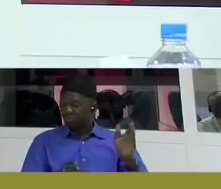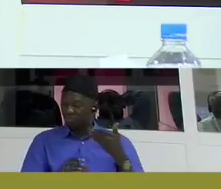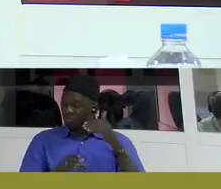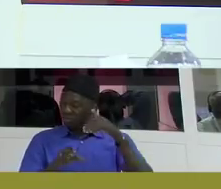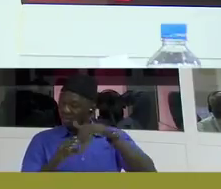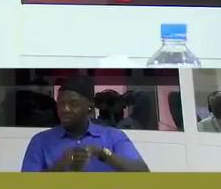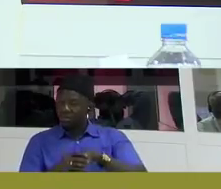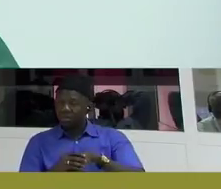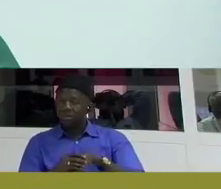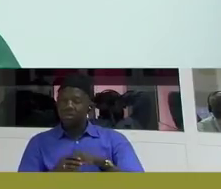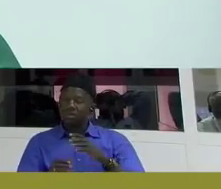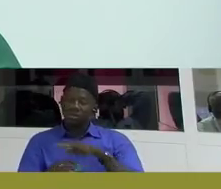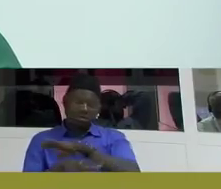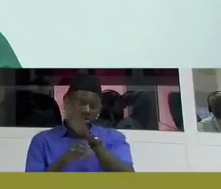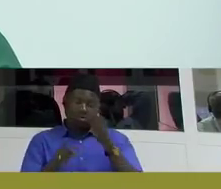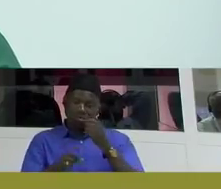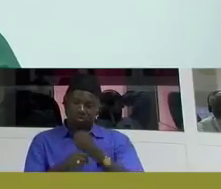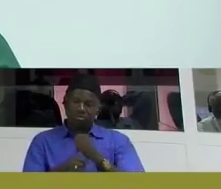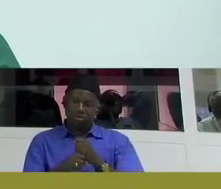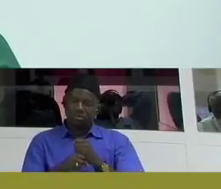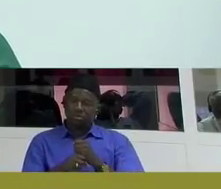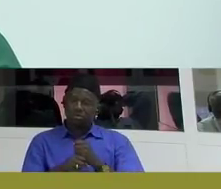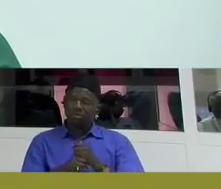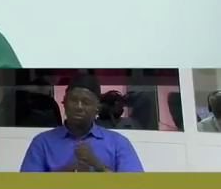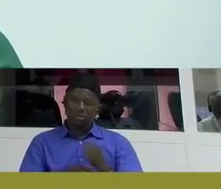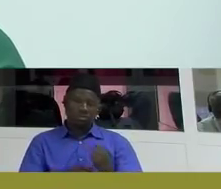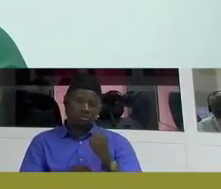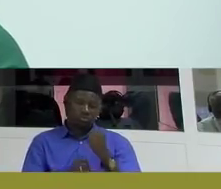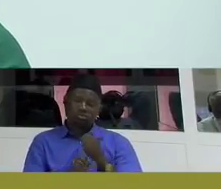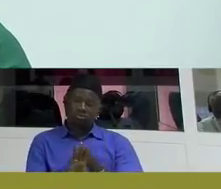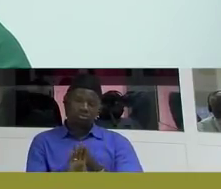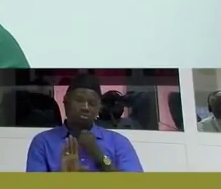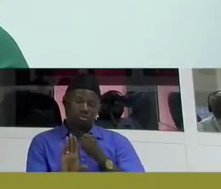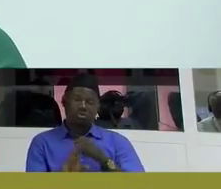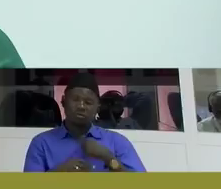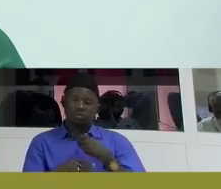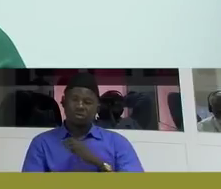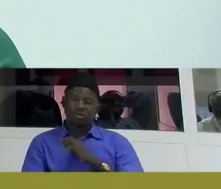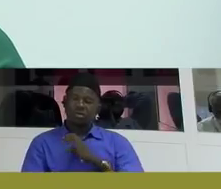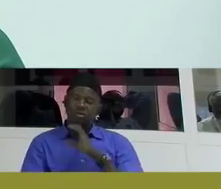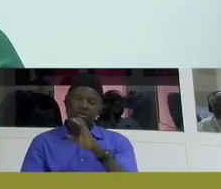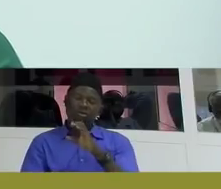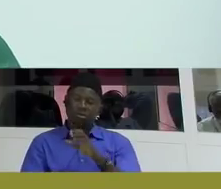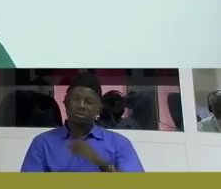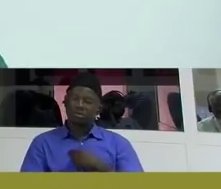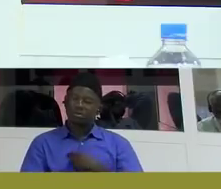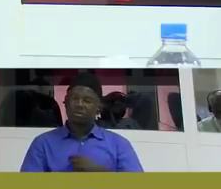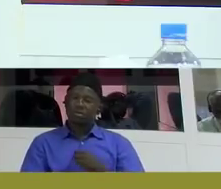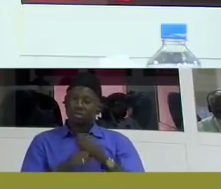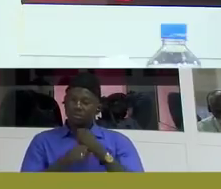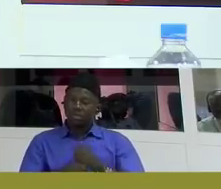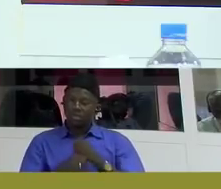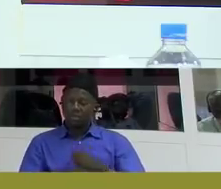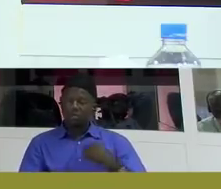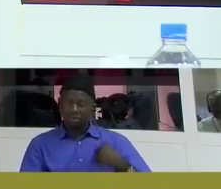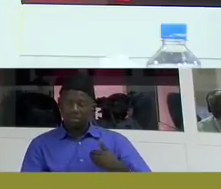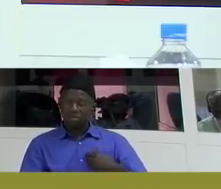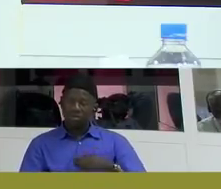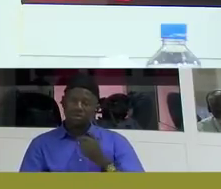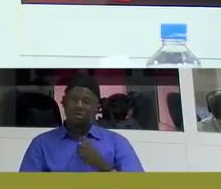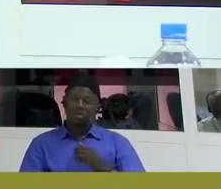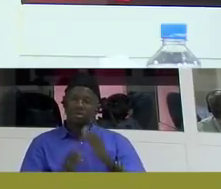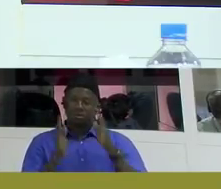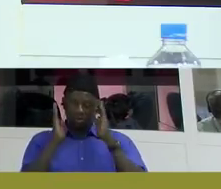and they all became foot soldiers in the country. The Christians, the Muslim friends of